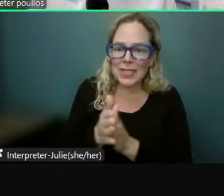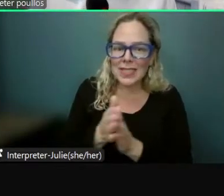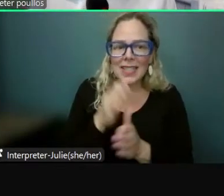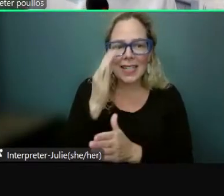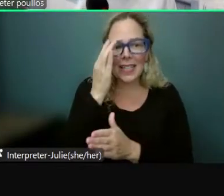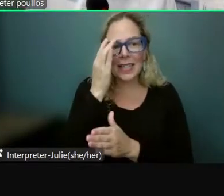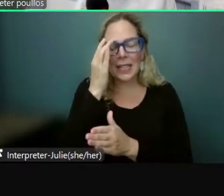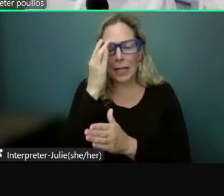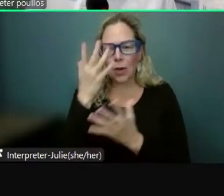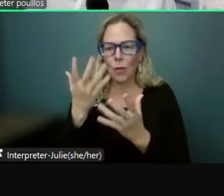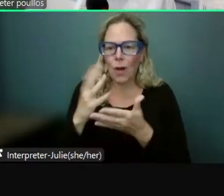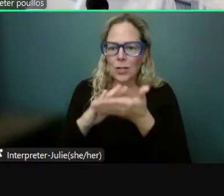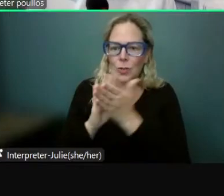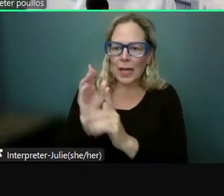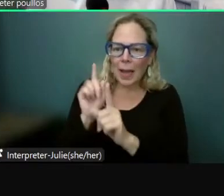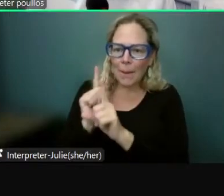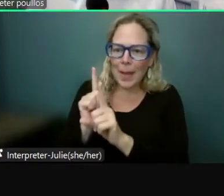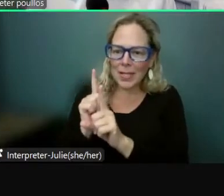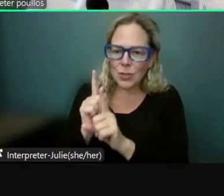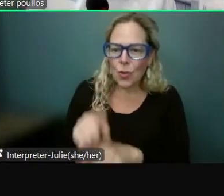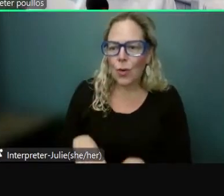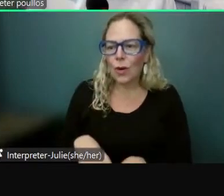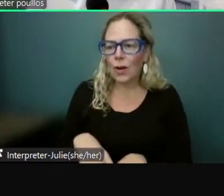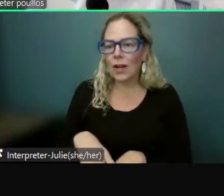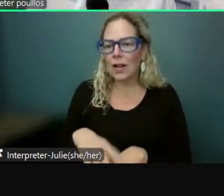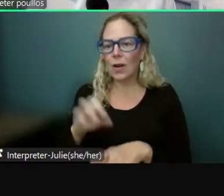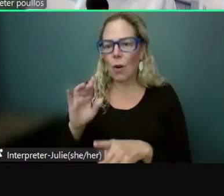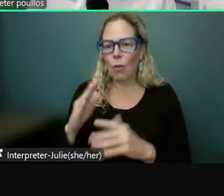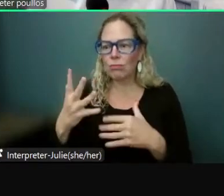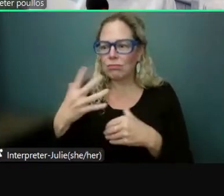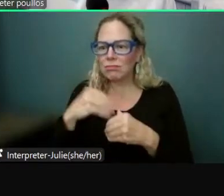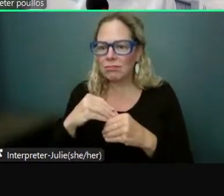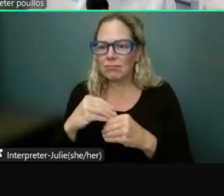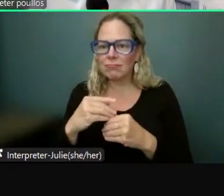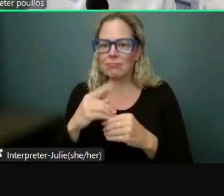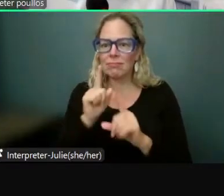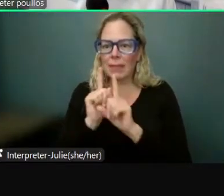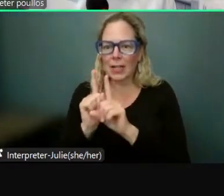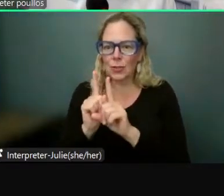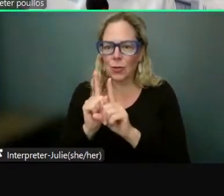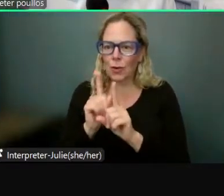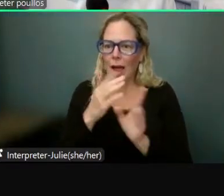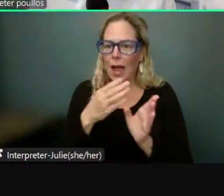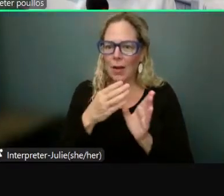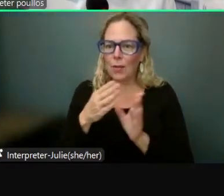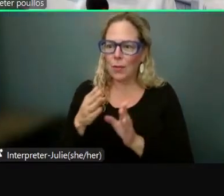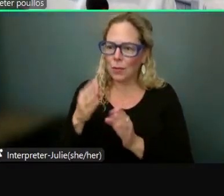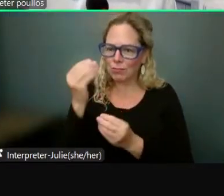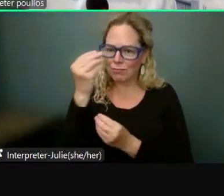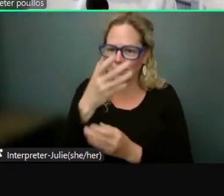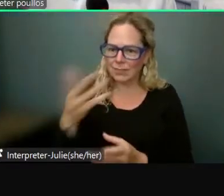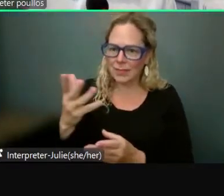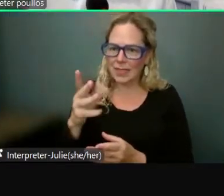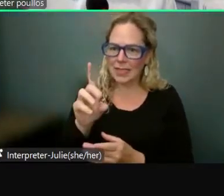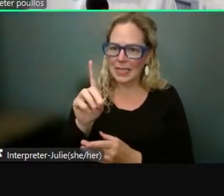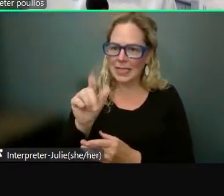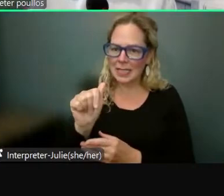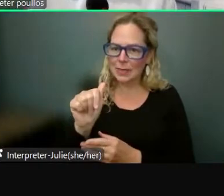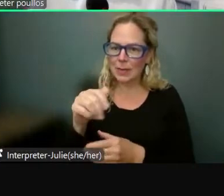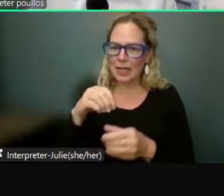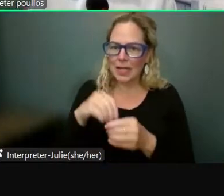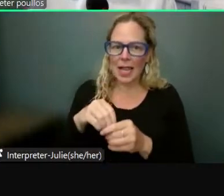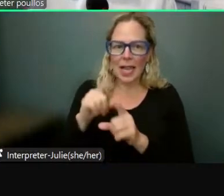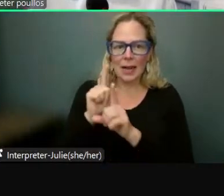being a mentor or being mentored, I will point you to our Disability and Medicine Mutual Mentorship